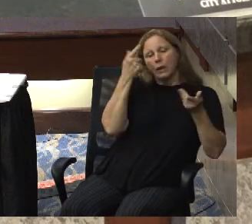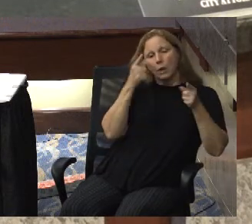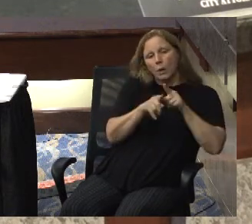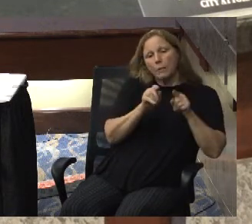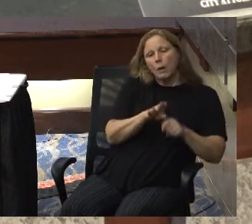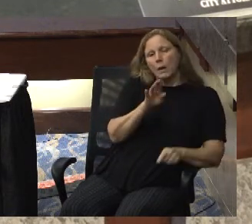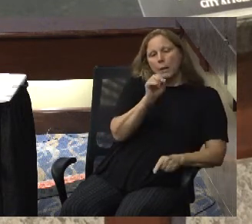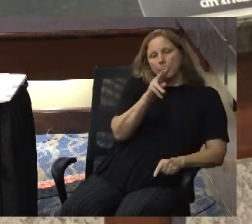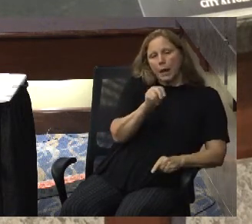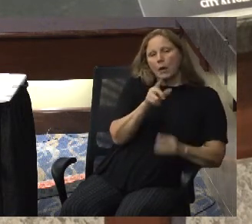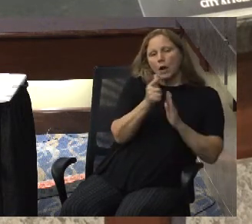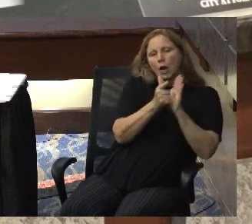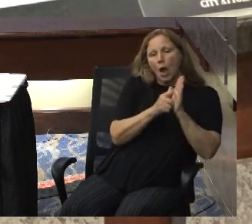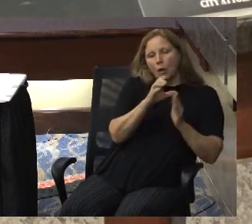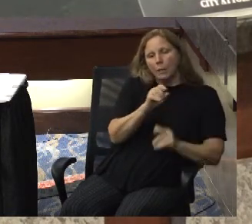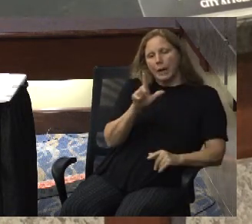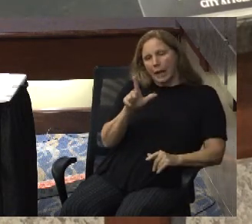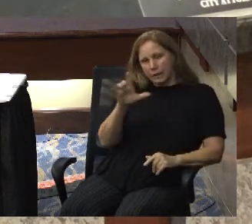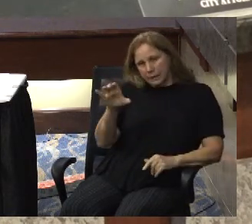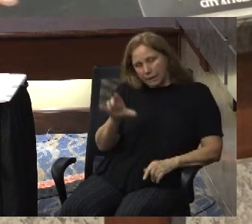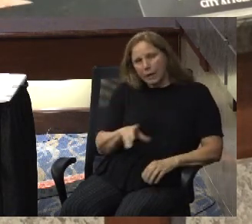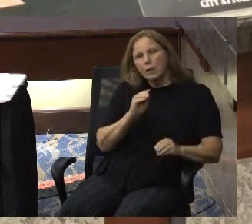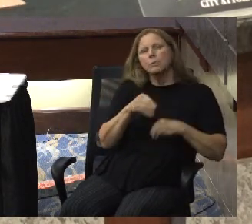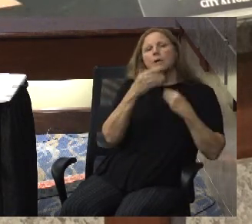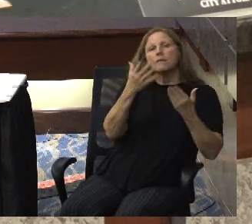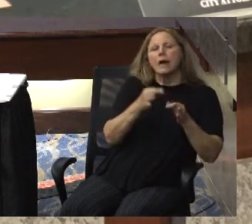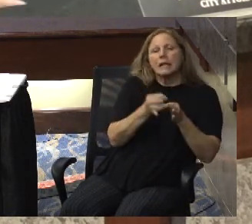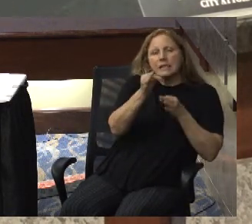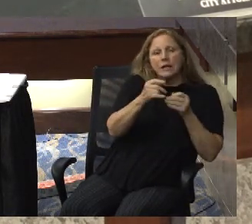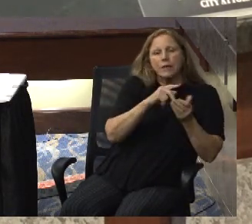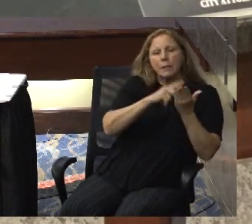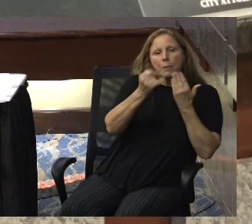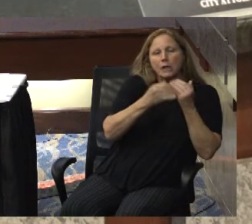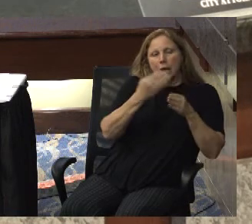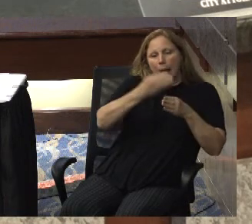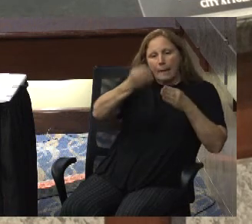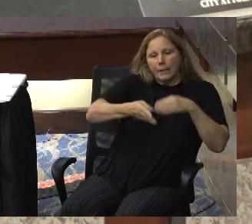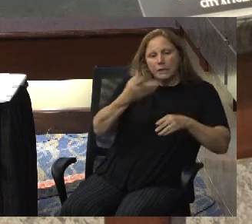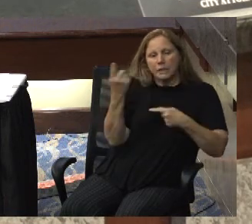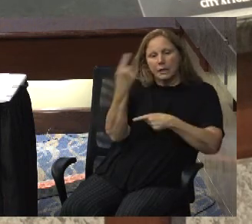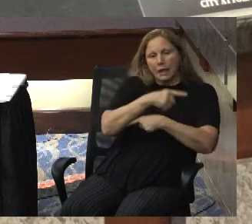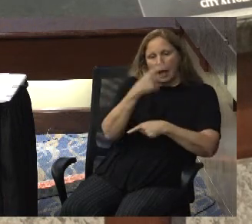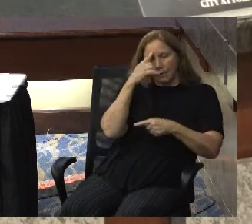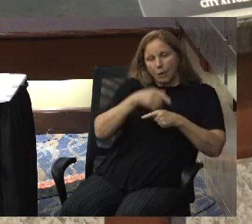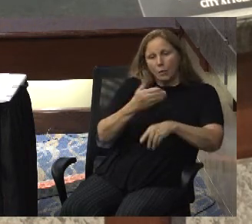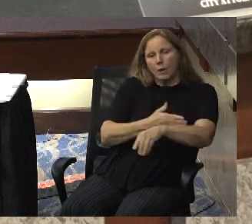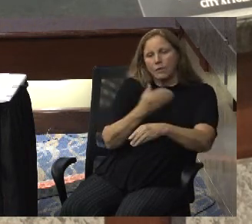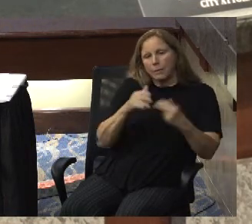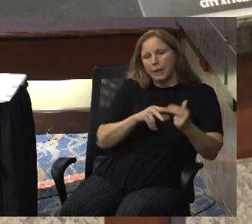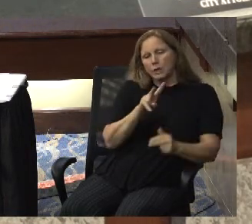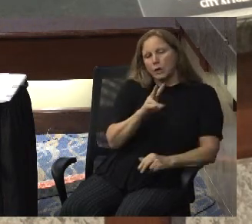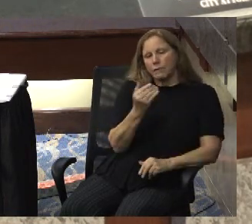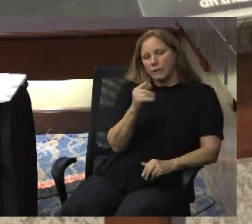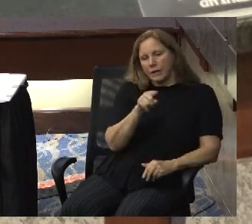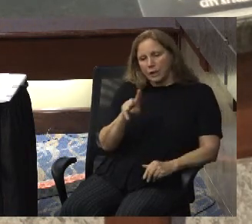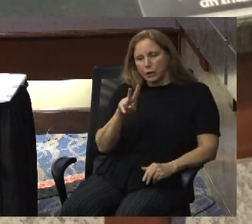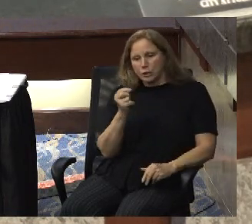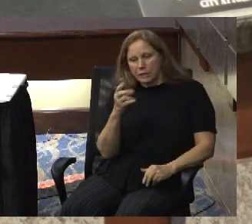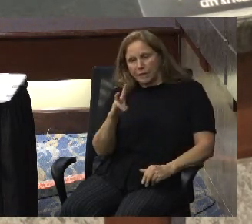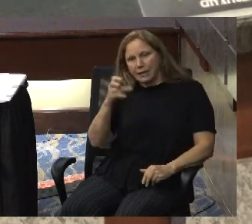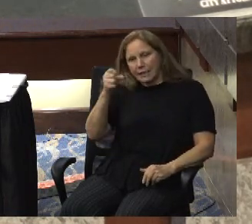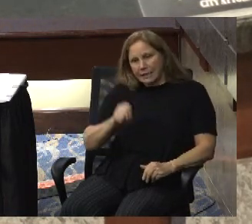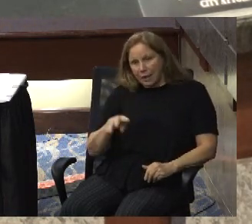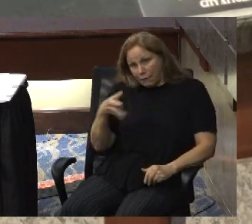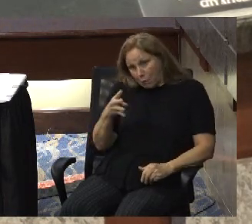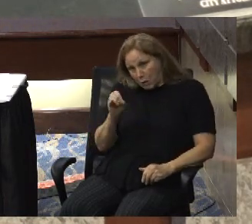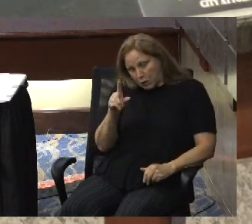Barron's Loft Partners LLC to provide an extension of the project completion date for the renovation of a building at 215 through 217 South 4th